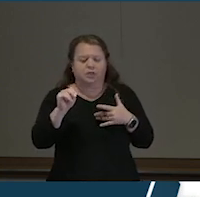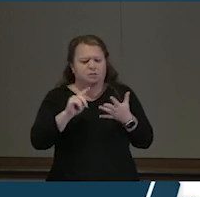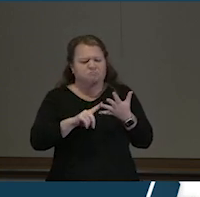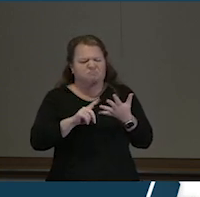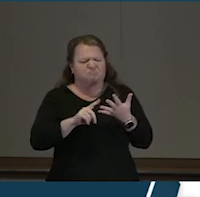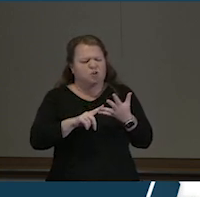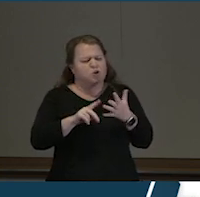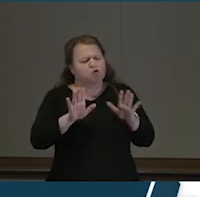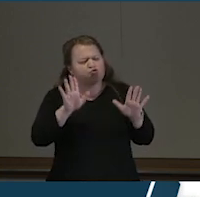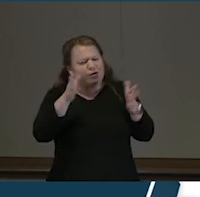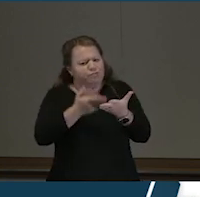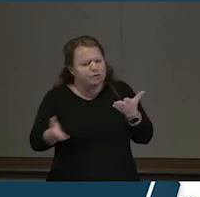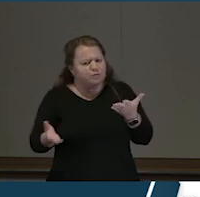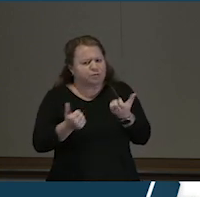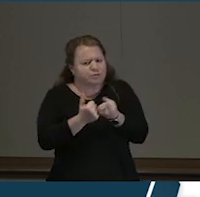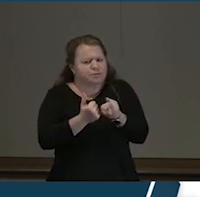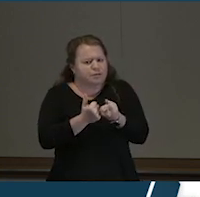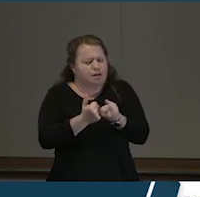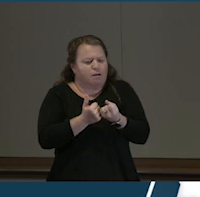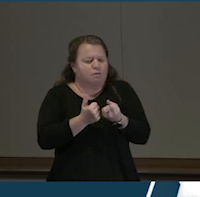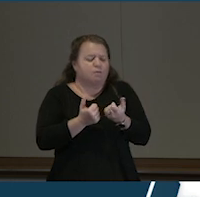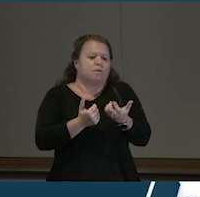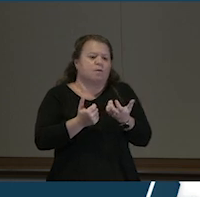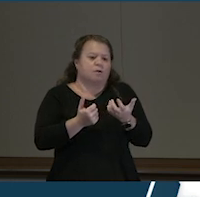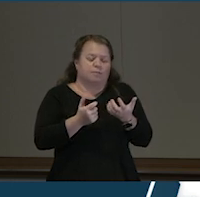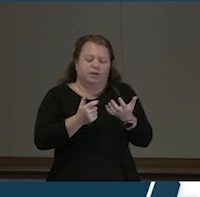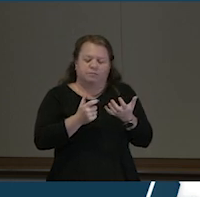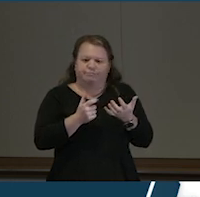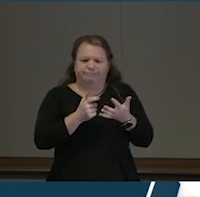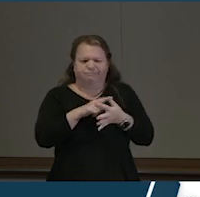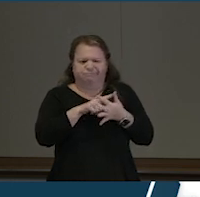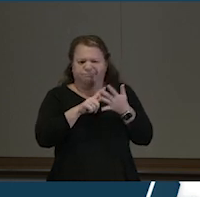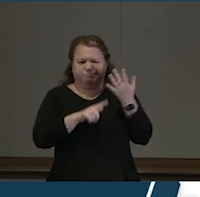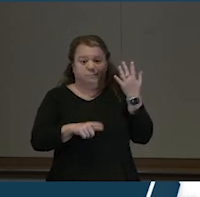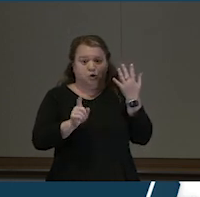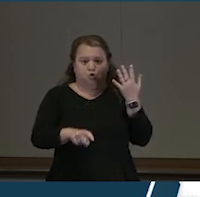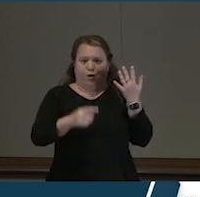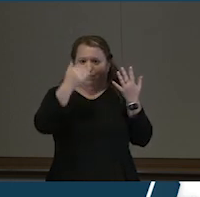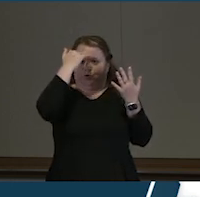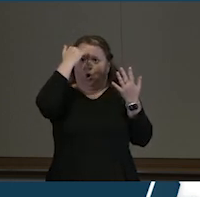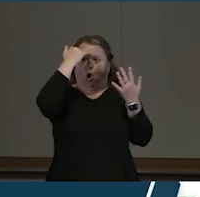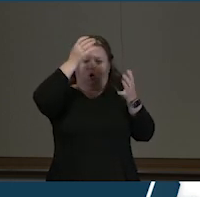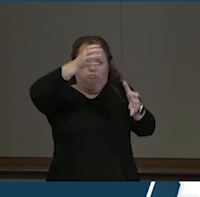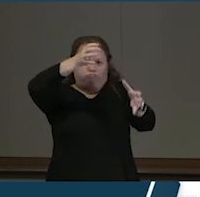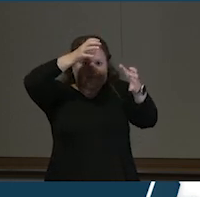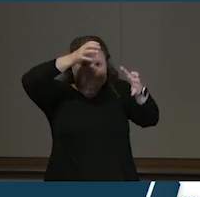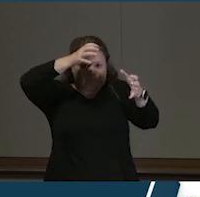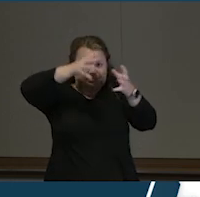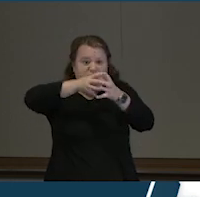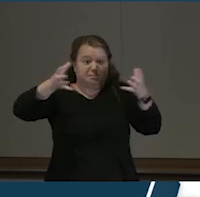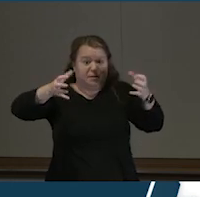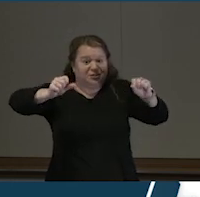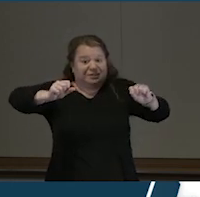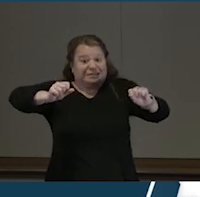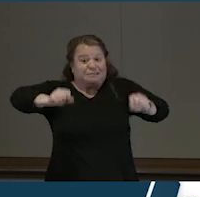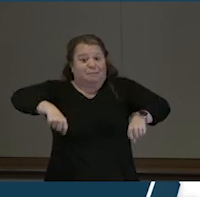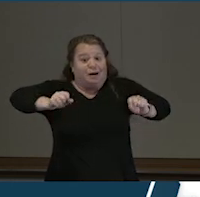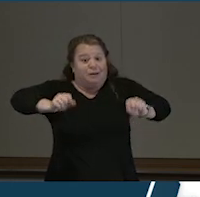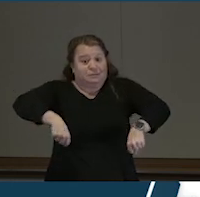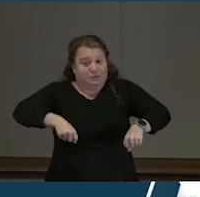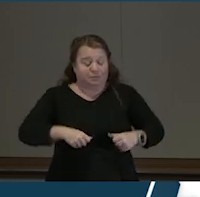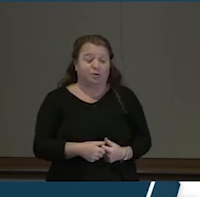housing, but this stuff you have to know as much of, if not more